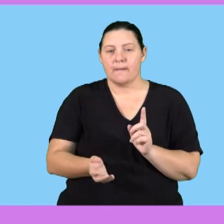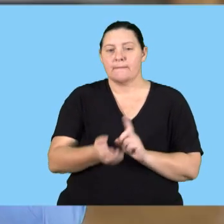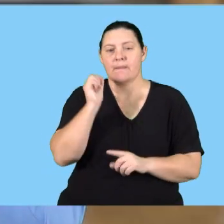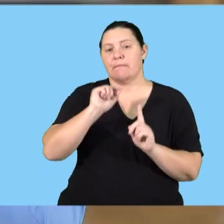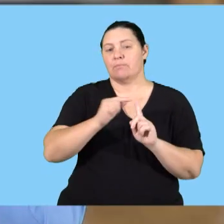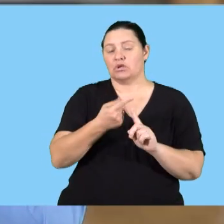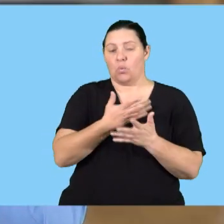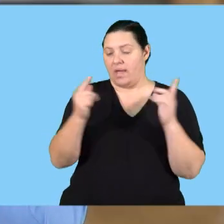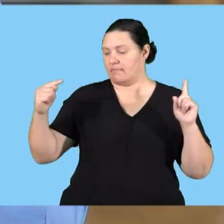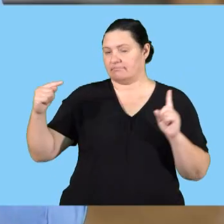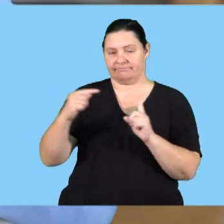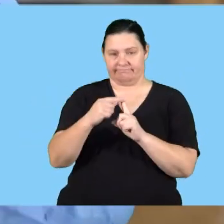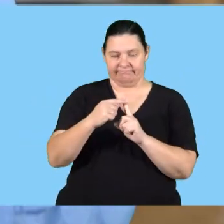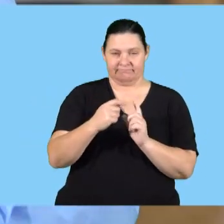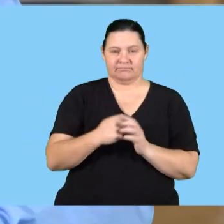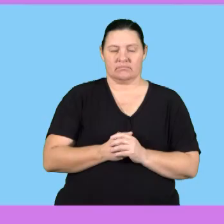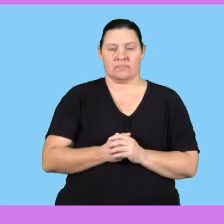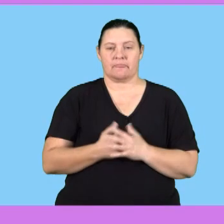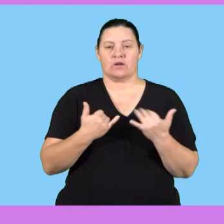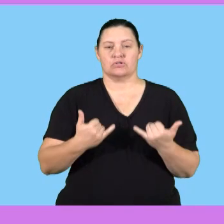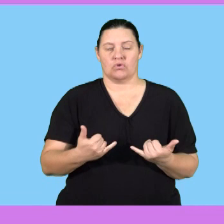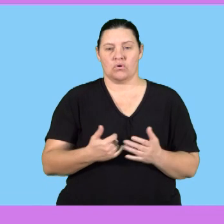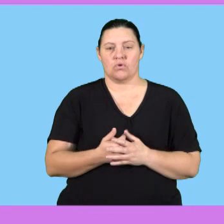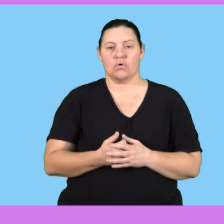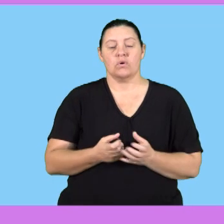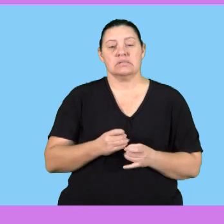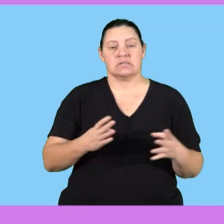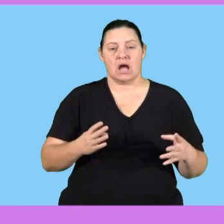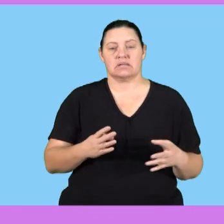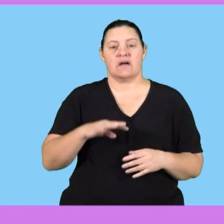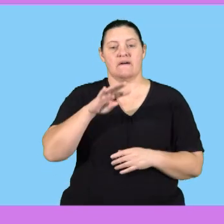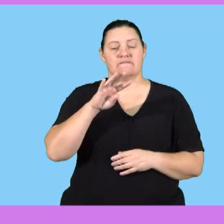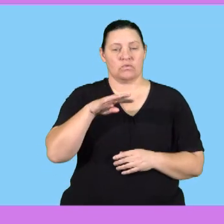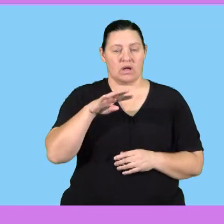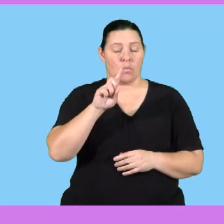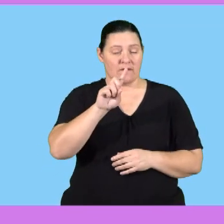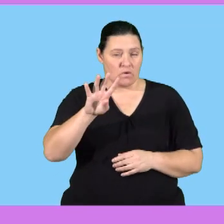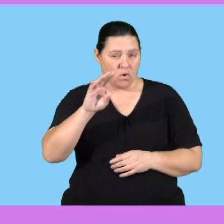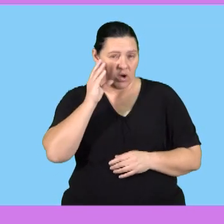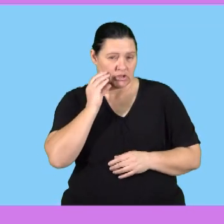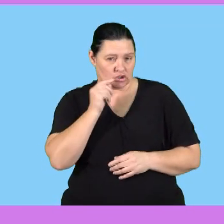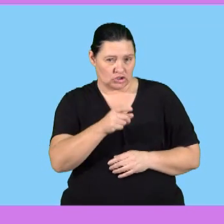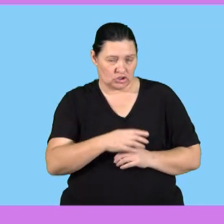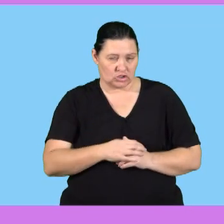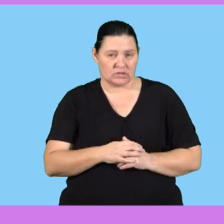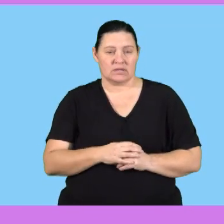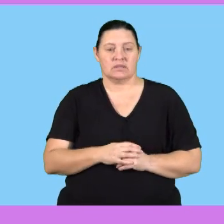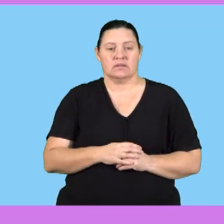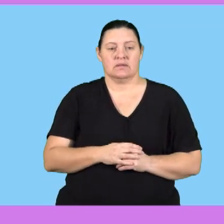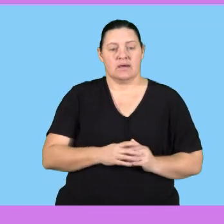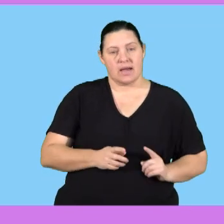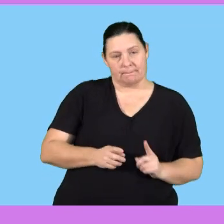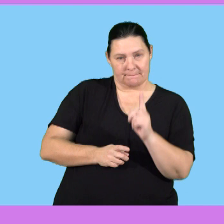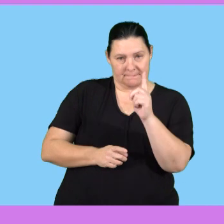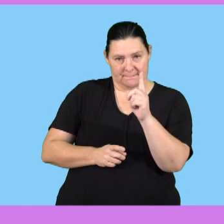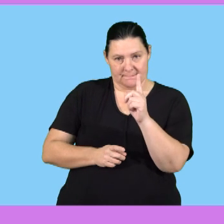we need to find the point where the two meet, where they intersect. So I'm going to start at 14 years all the way up,